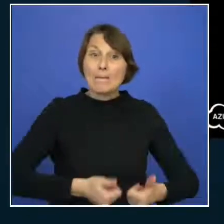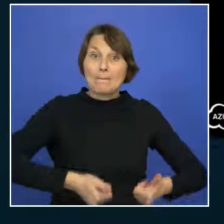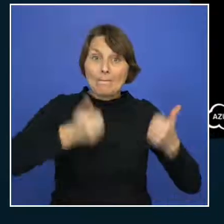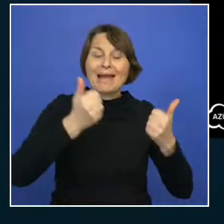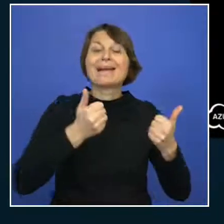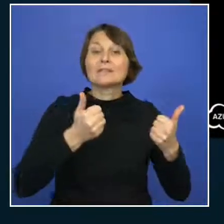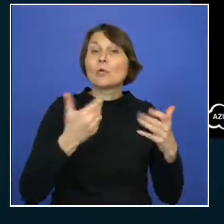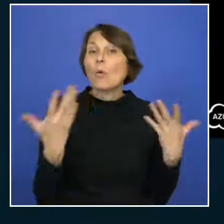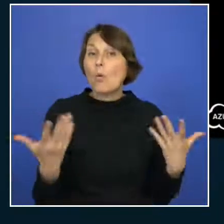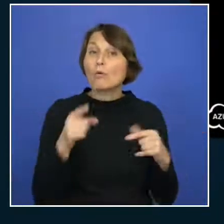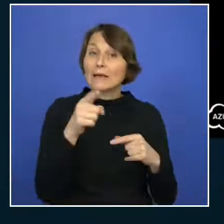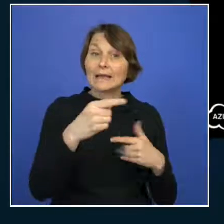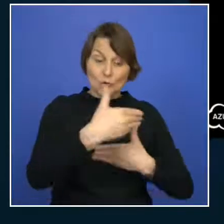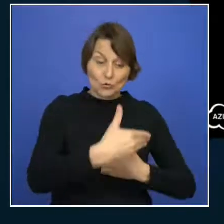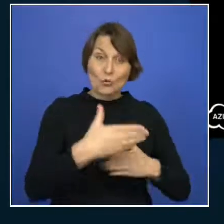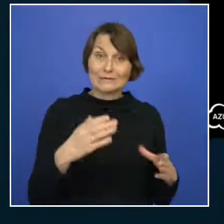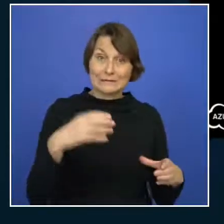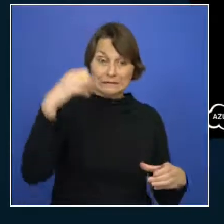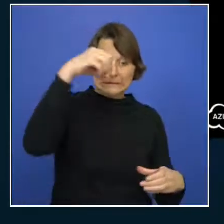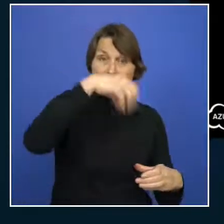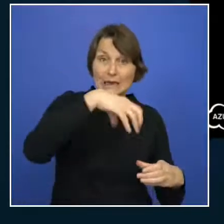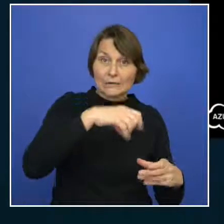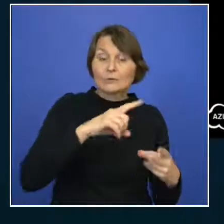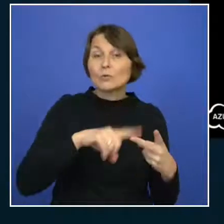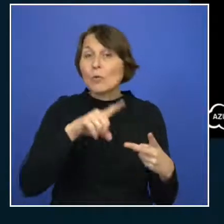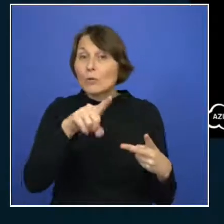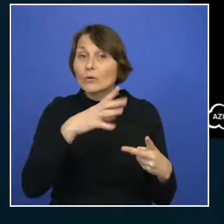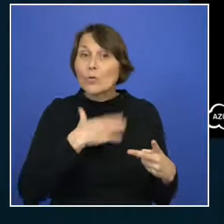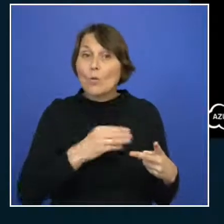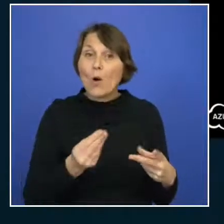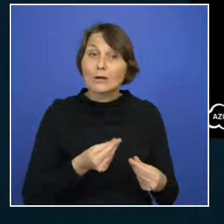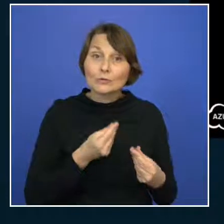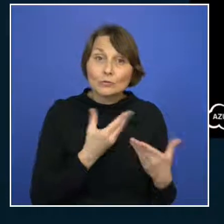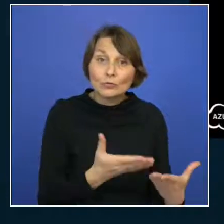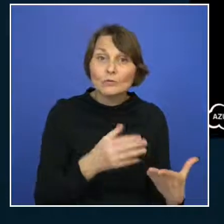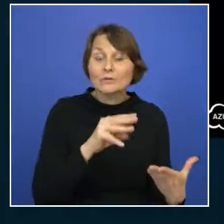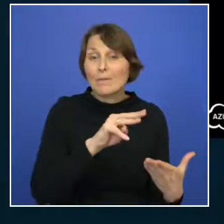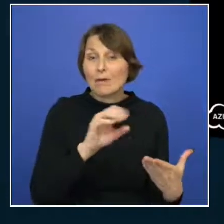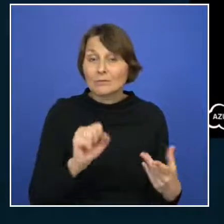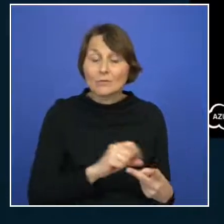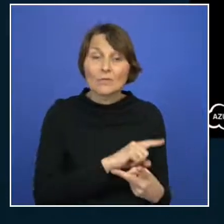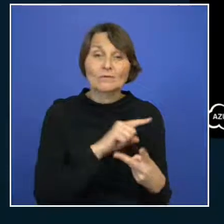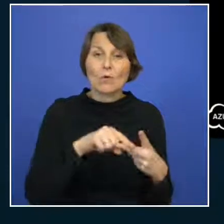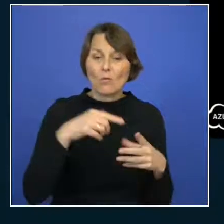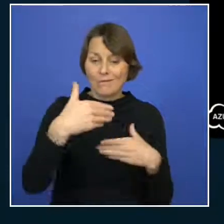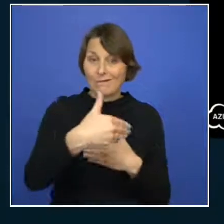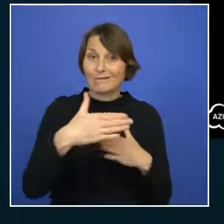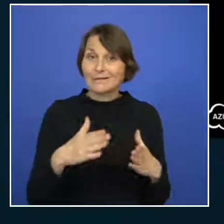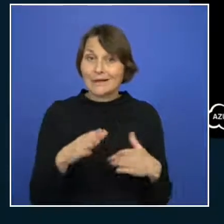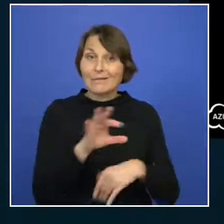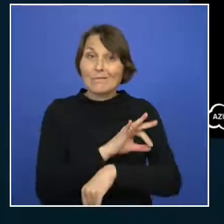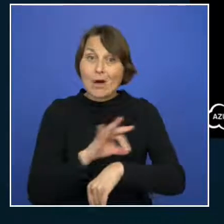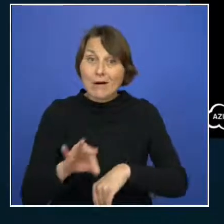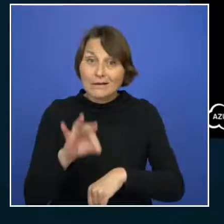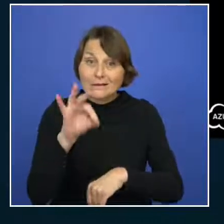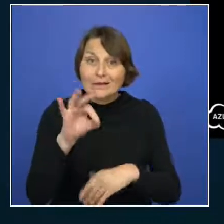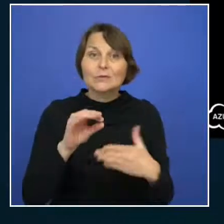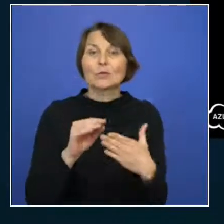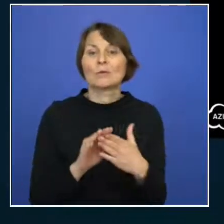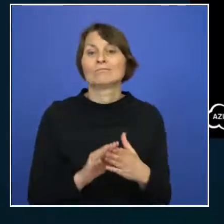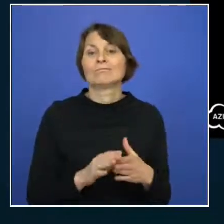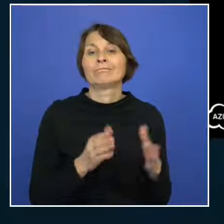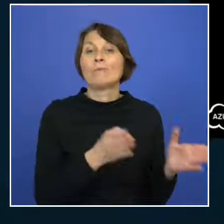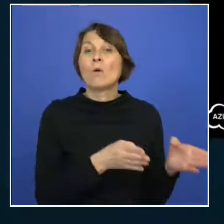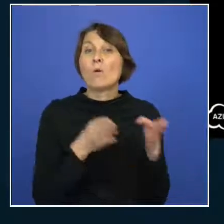you want to do microservices or container architecture. And there's also serverless,